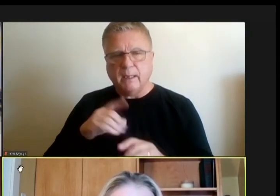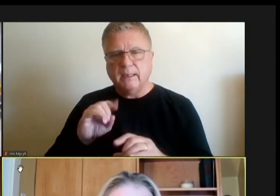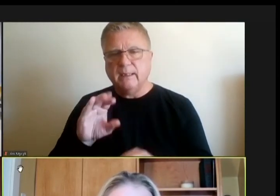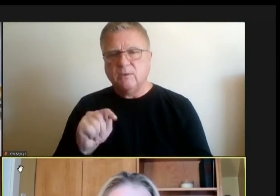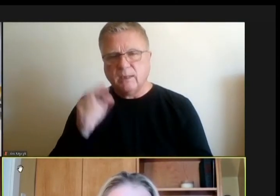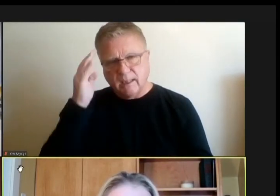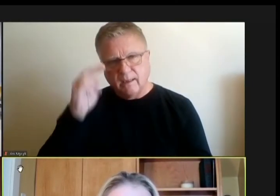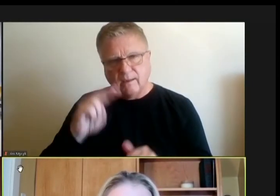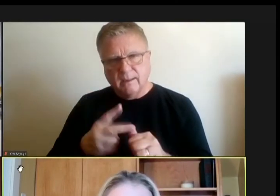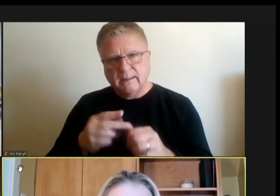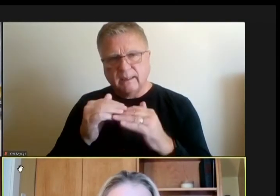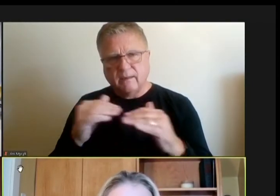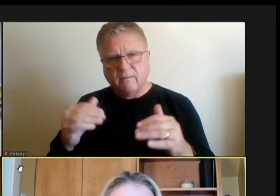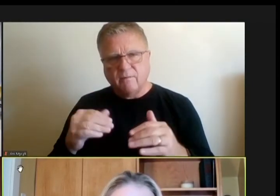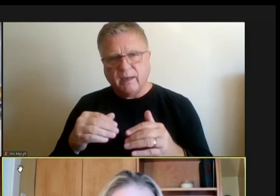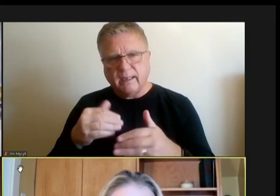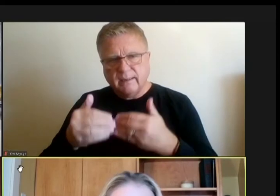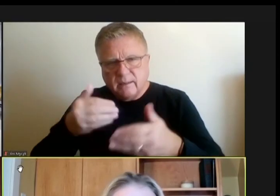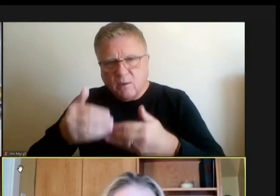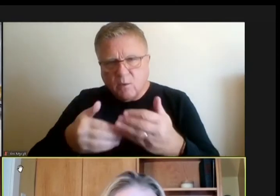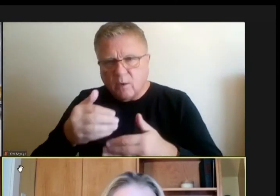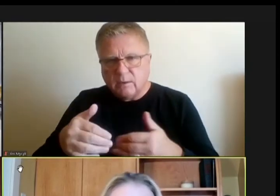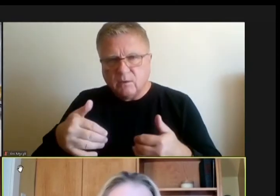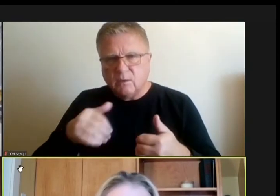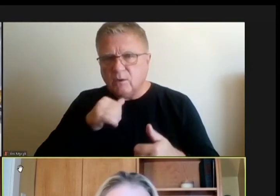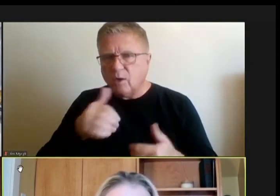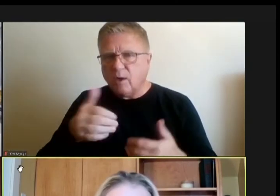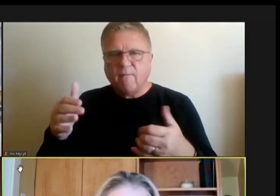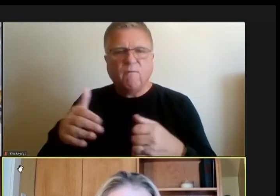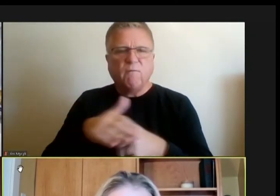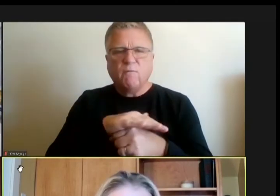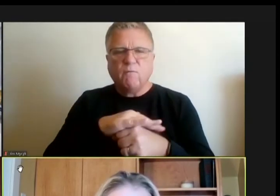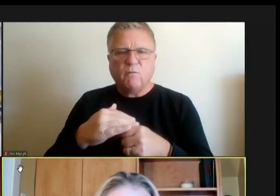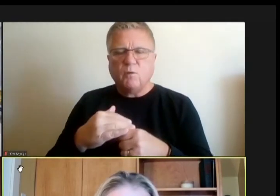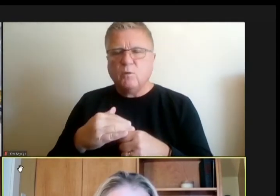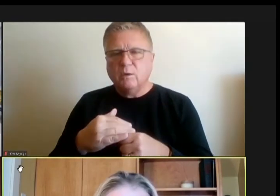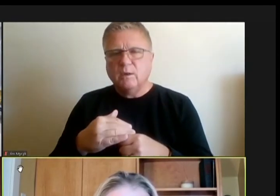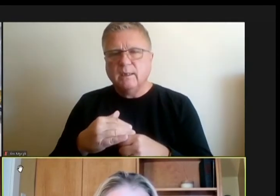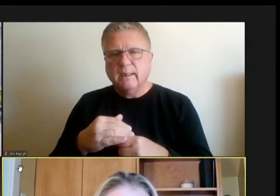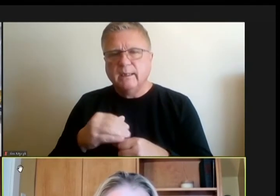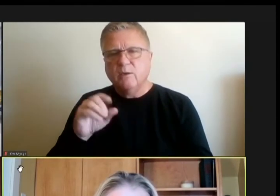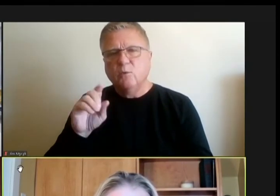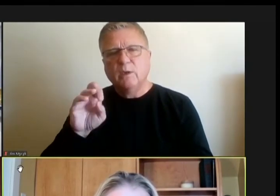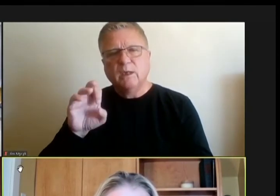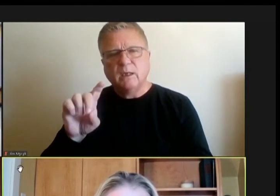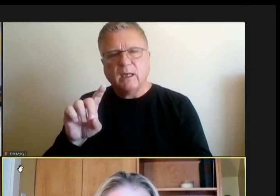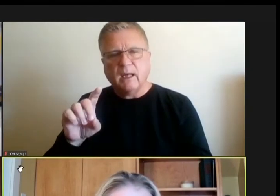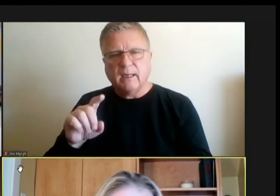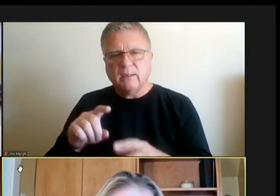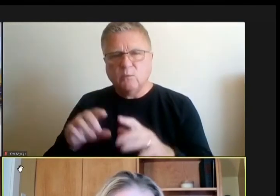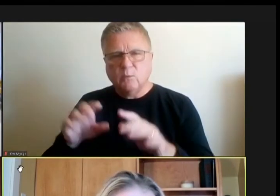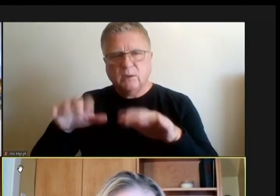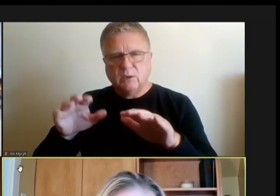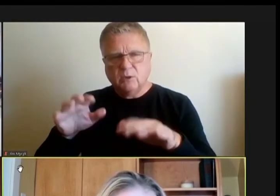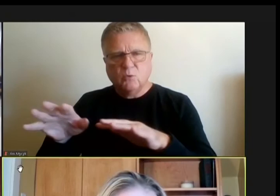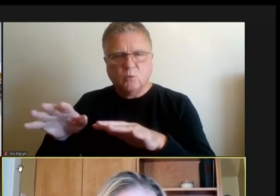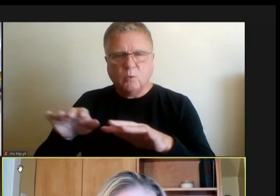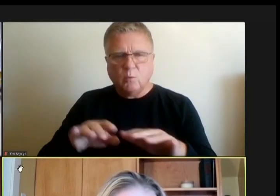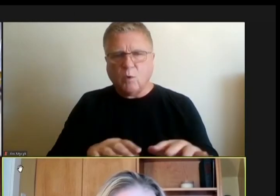still underway, so it's yet to sort of fully be realized in terms of a stormwater impact, but already,